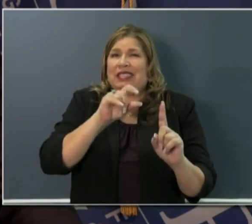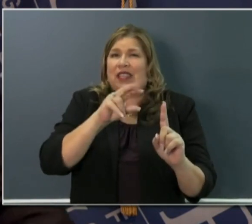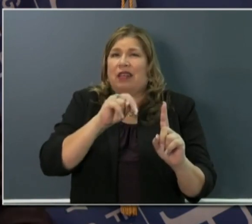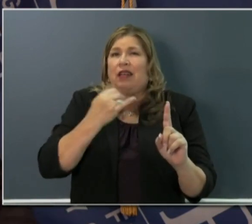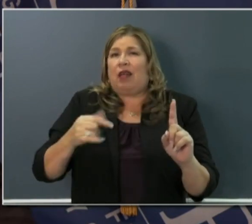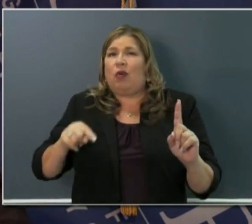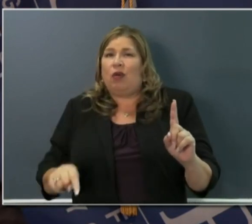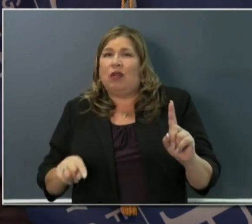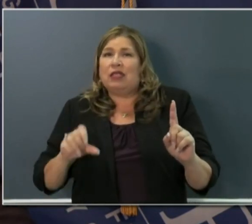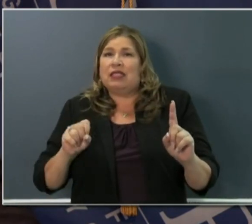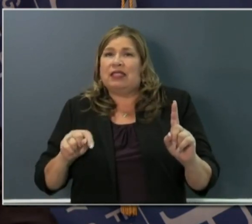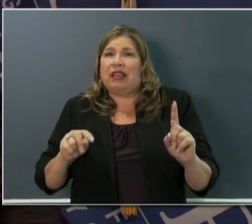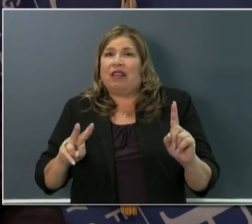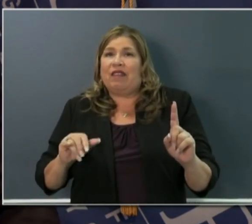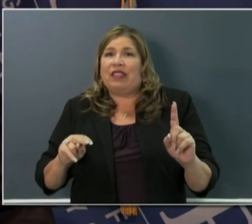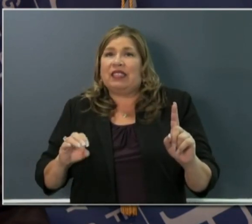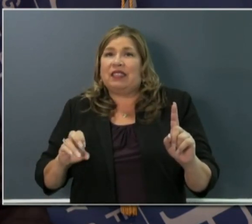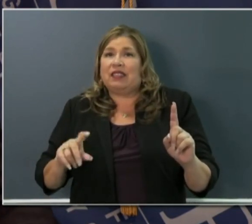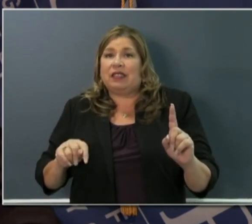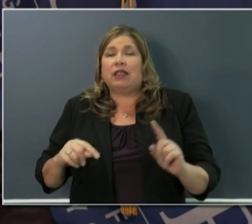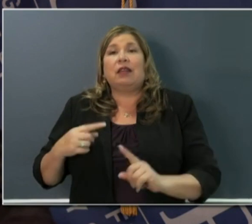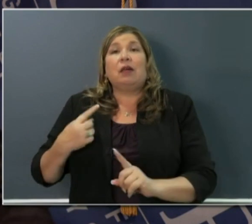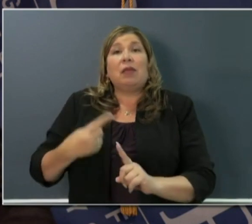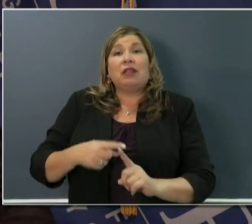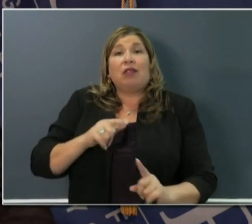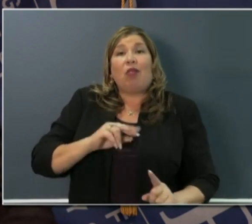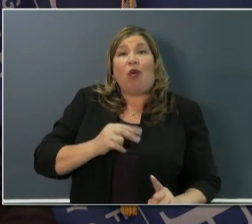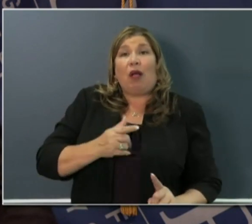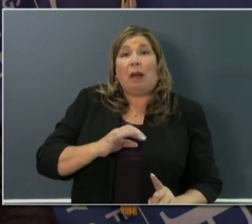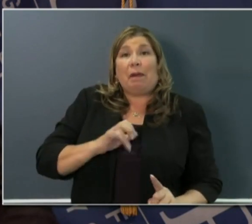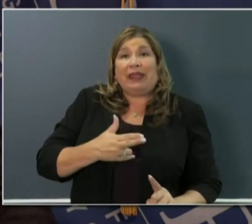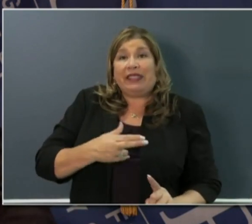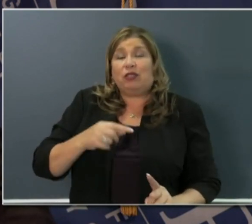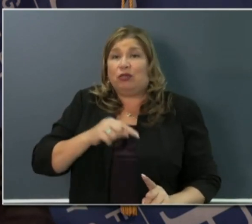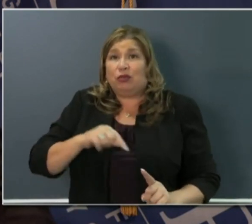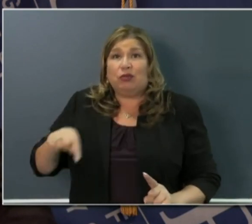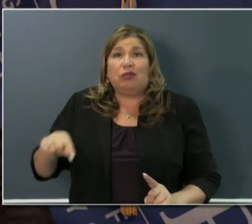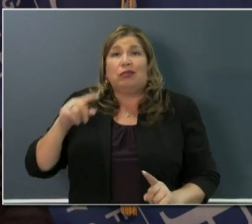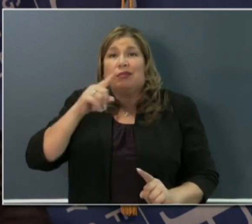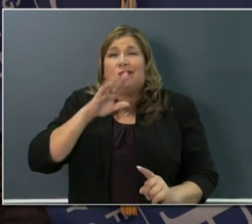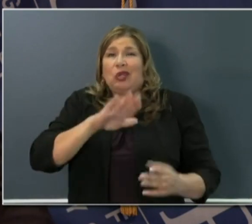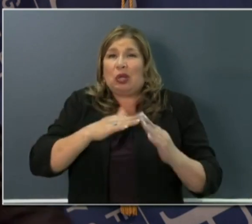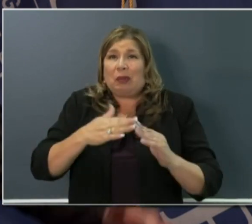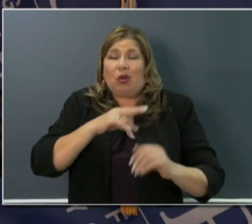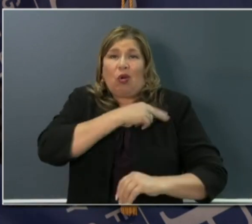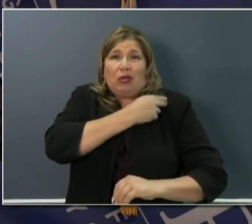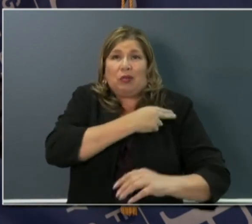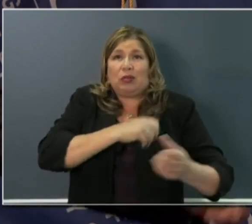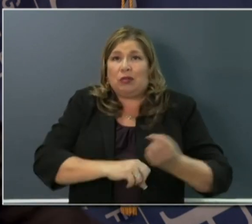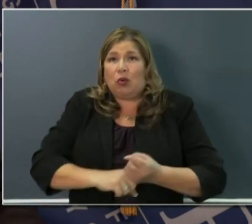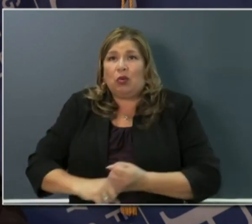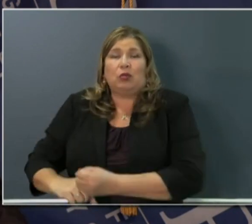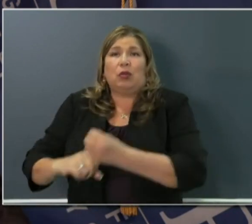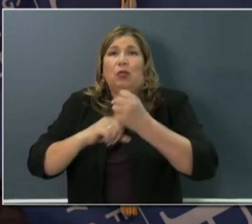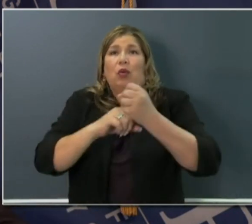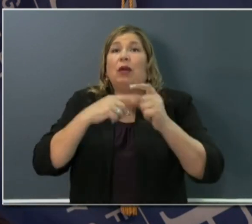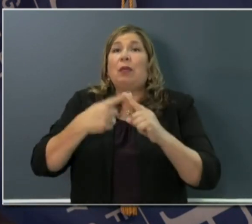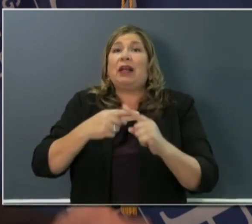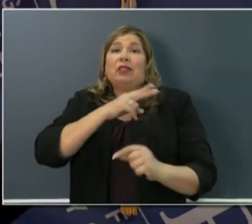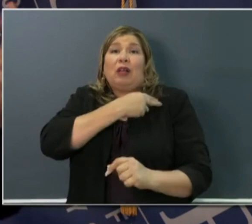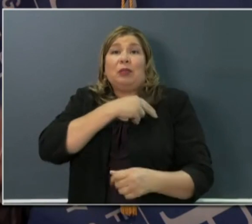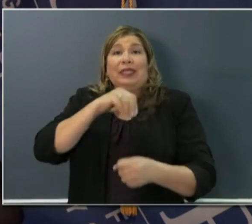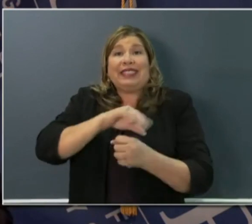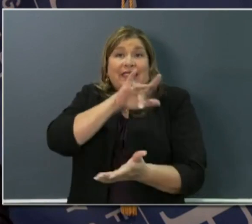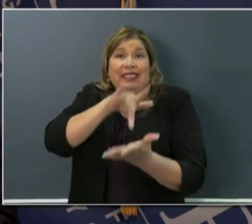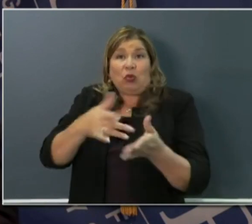and what we're doing down in Long Beach with the mayor's consent and support, their community hospital, and hospitals in the Central Valley, in